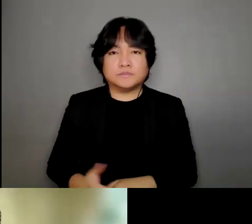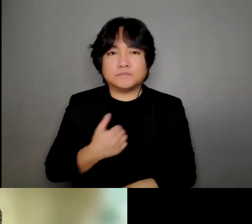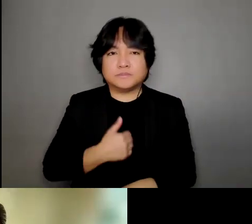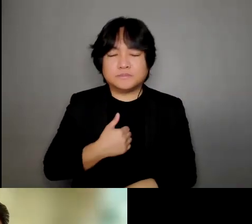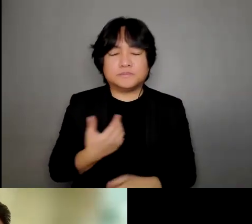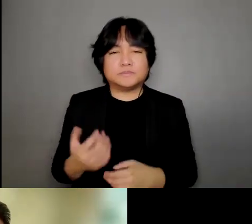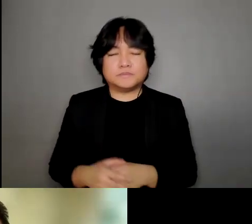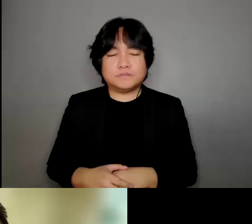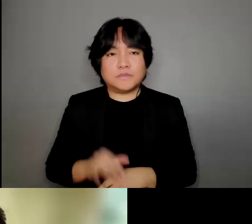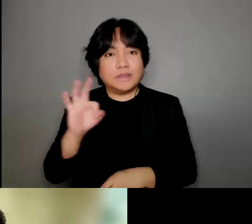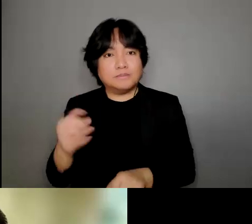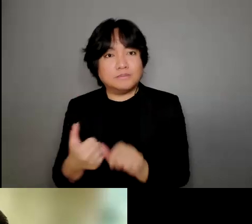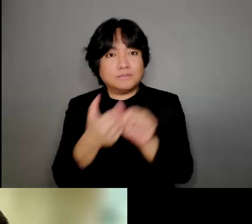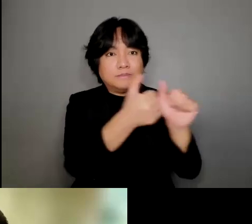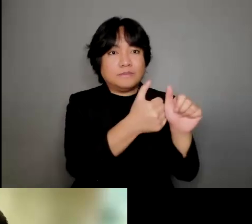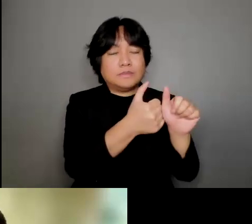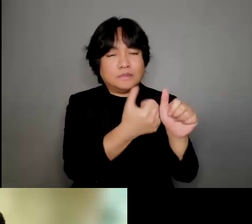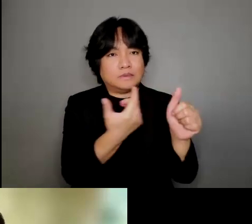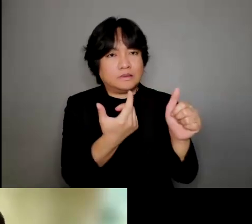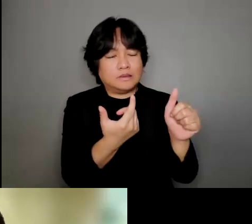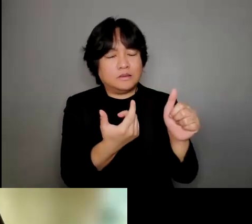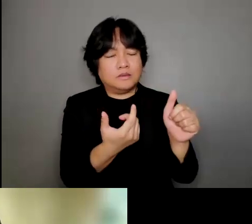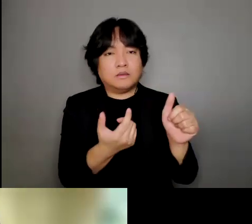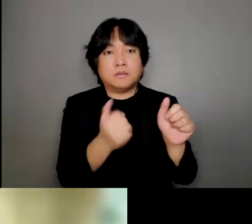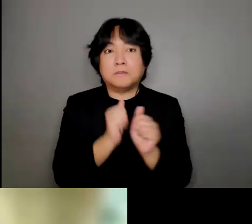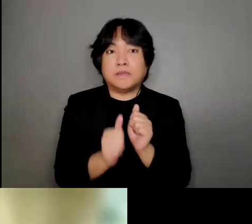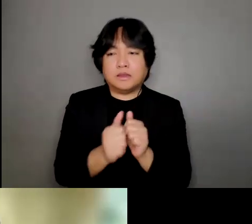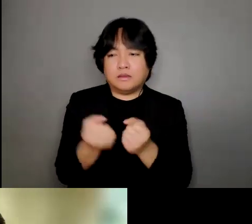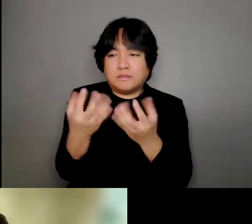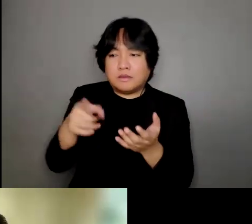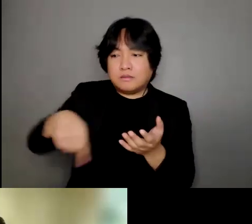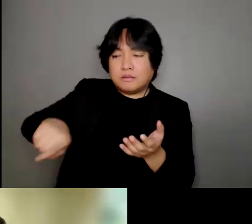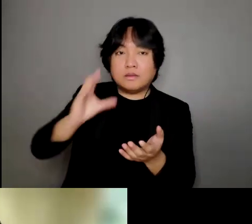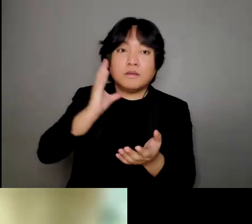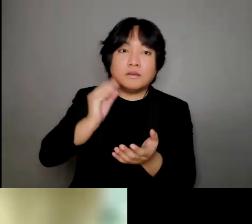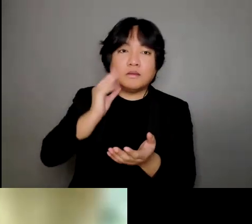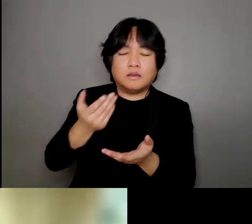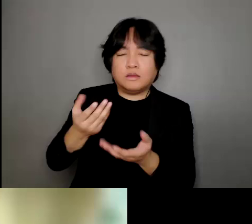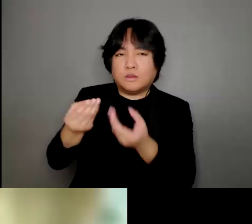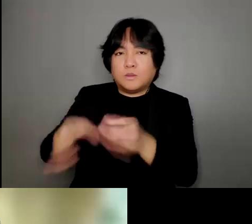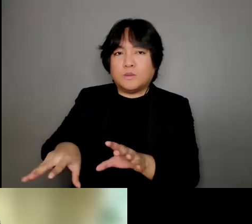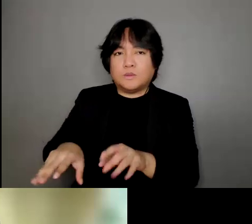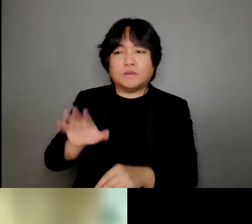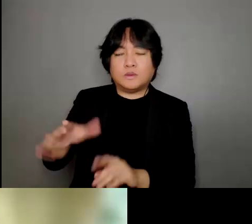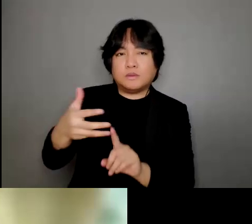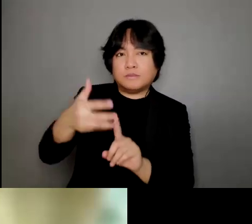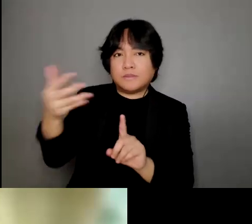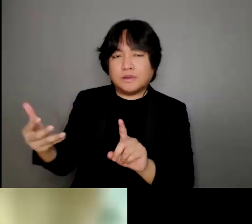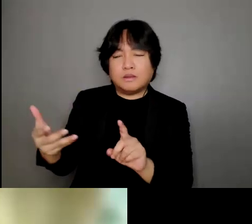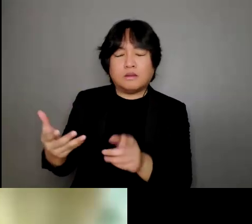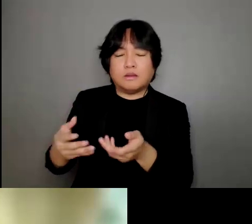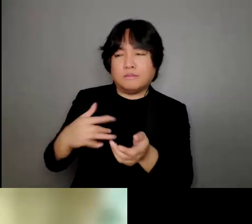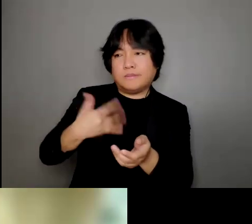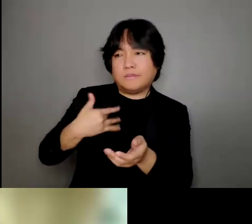pag pinilit natin gamitin, we might exclude certain experiences of being LGBTQ, quote-unquote, dito